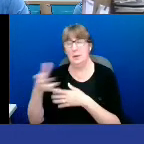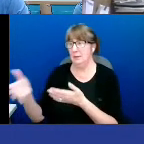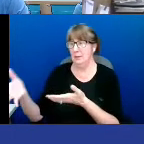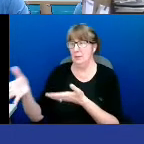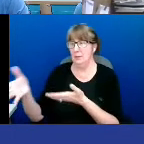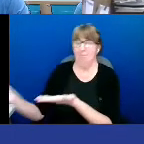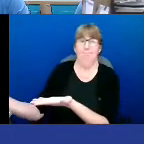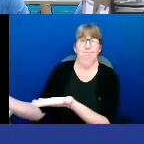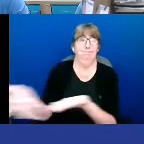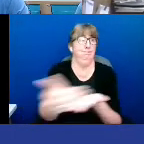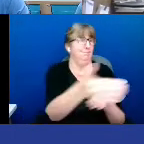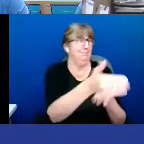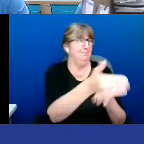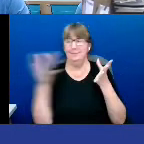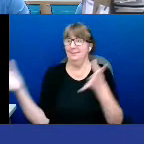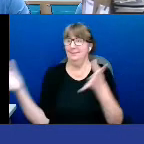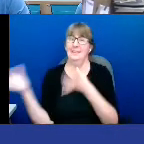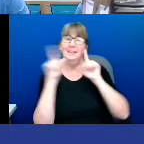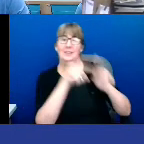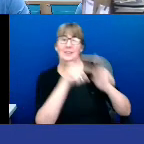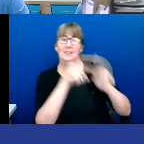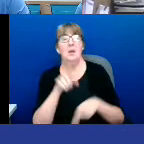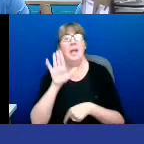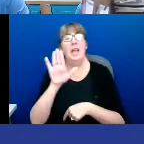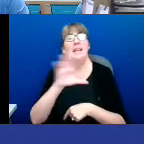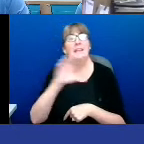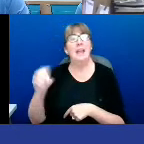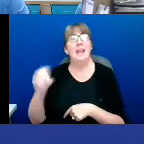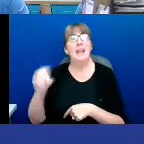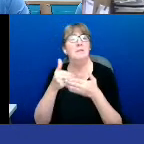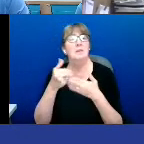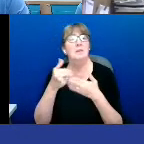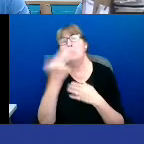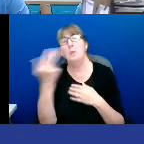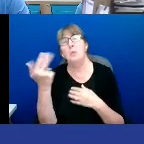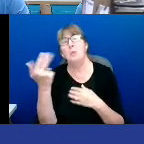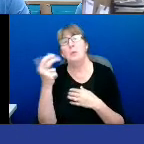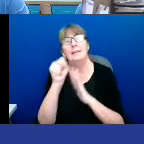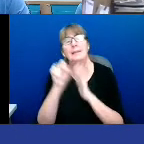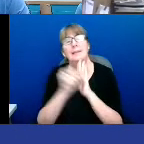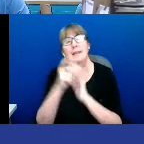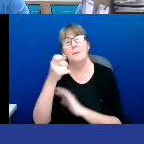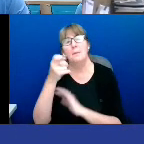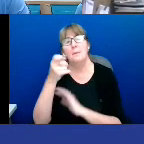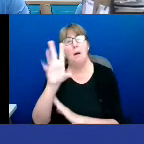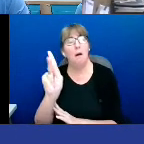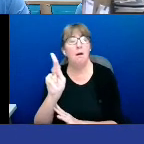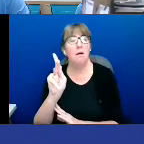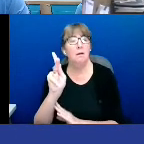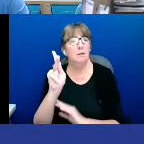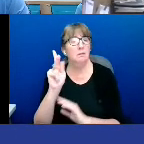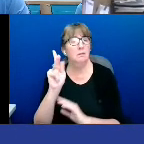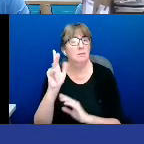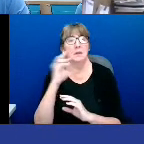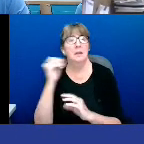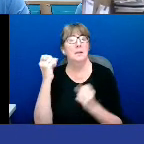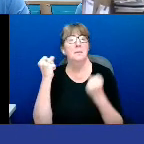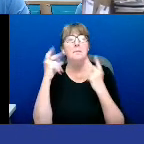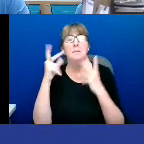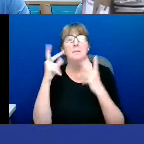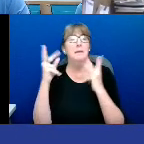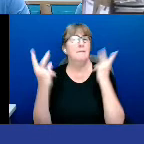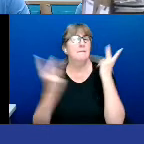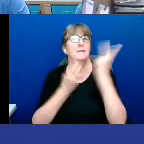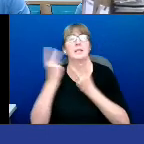the county with near 2 or 3 state parks, and it's a tourist area with the New